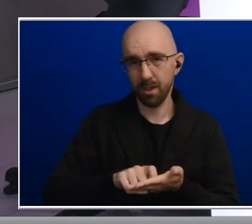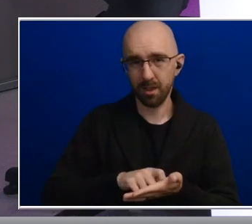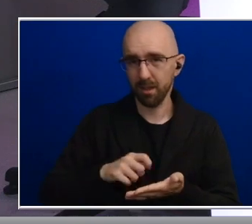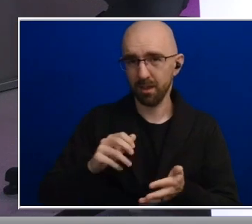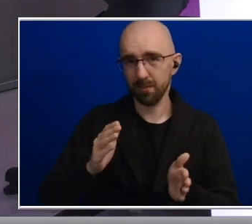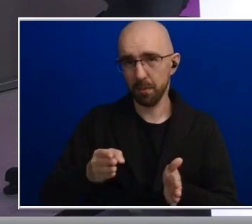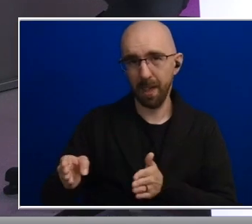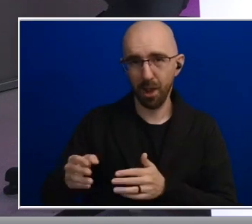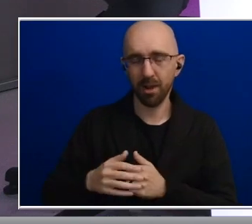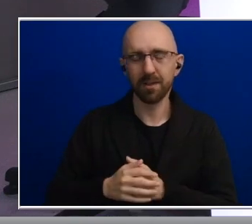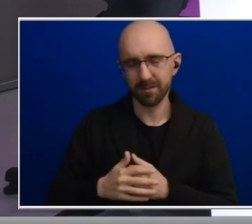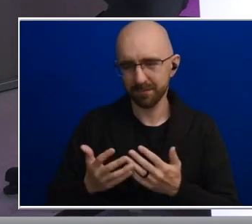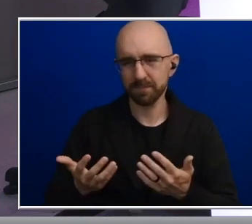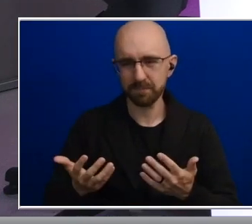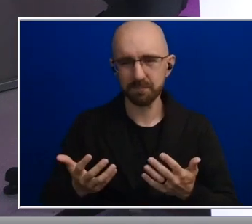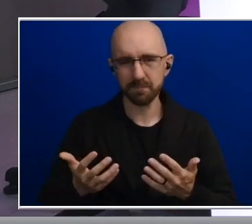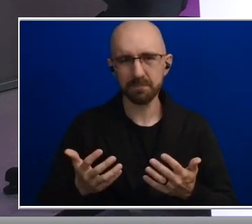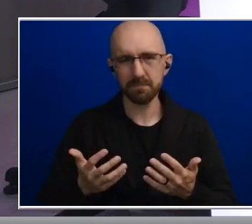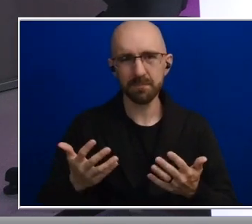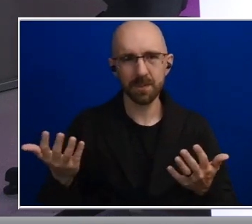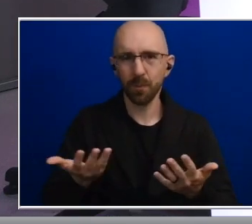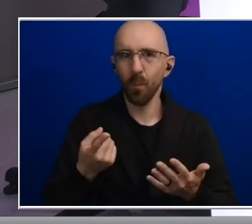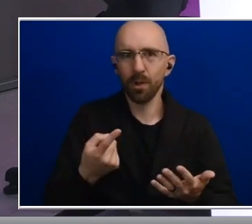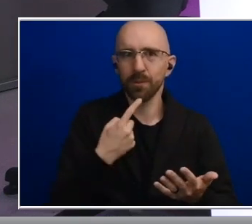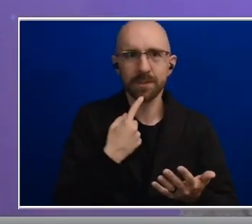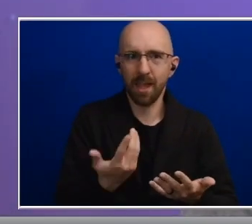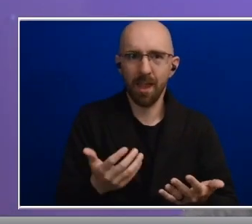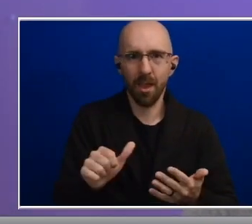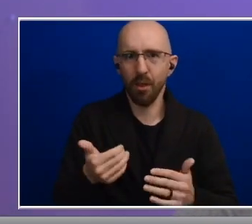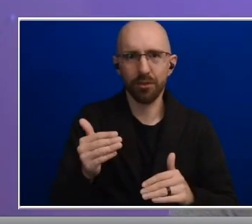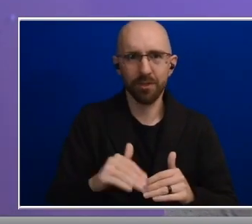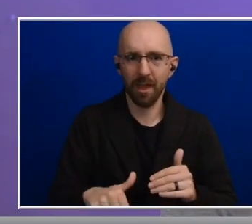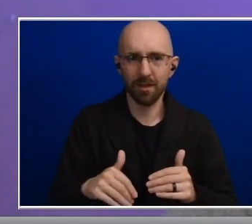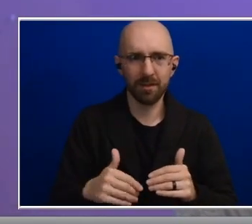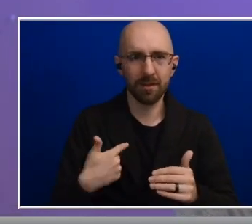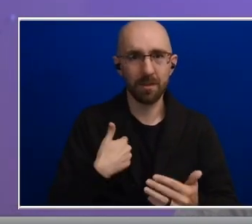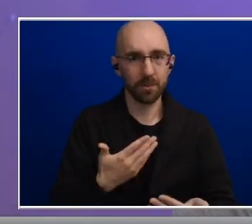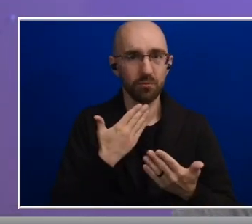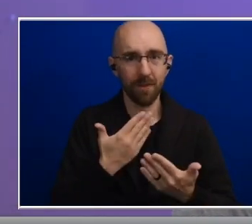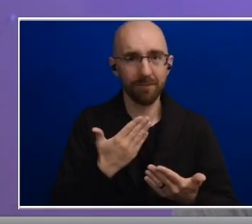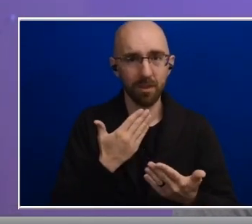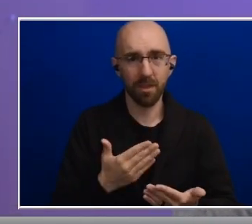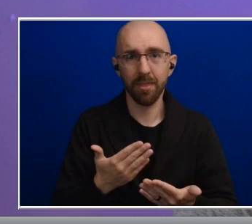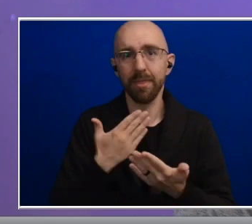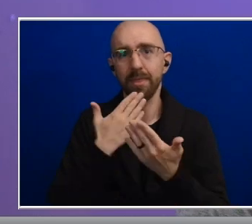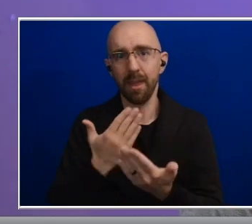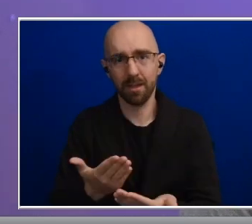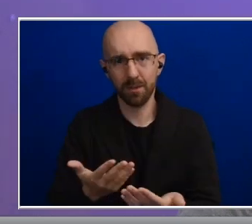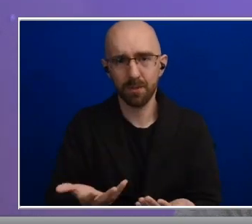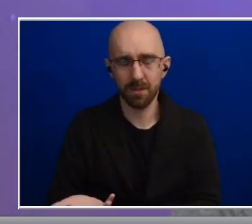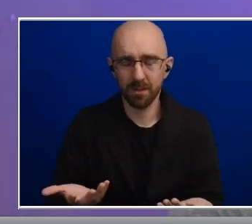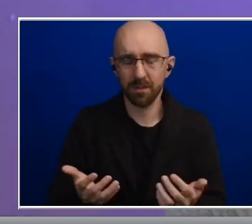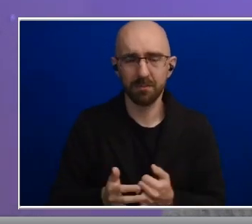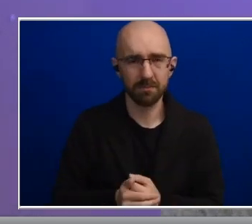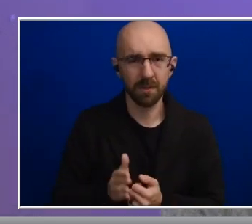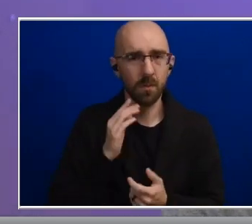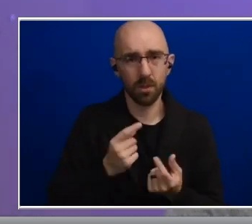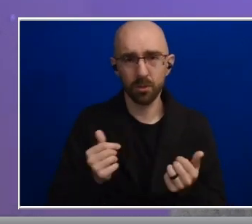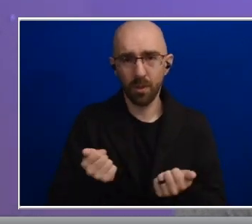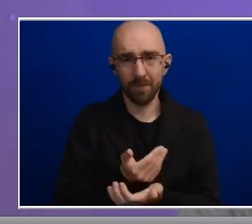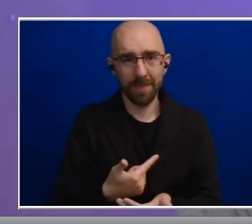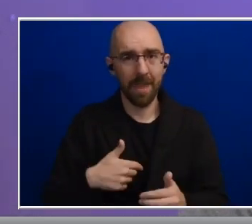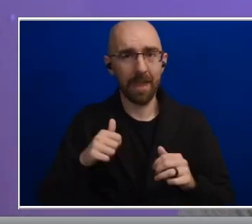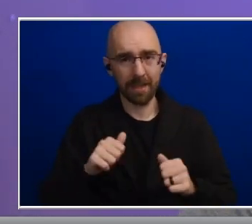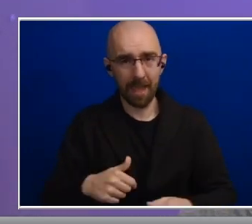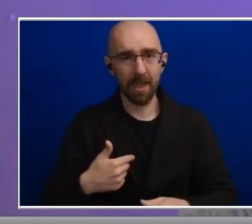mean, it's what do you say, you know, other than, you know, I'm grateful, thank you, and, you know, I'm going to do everything I can in my power to, you